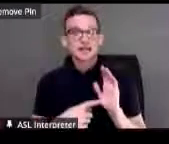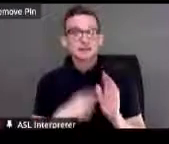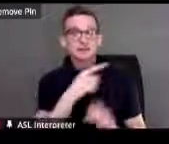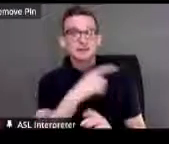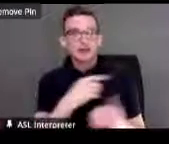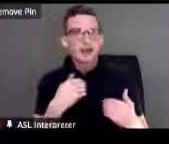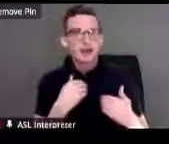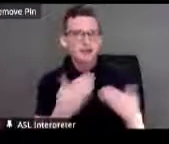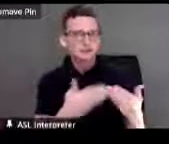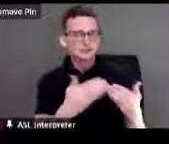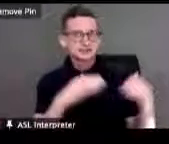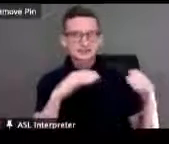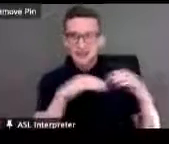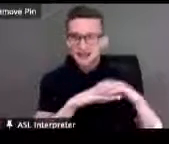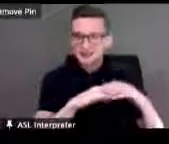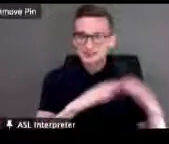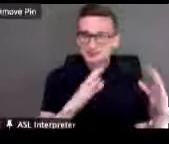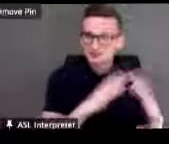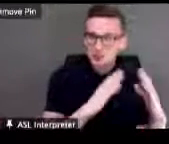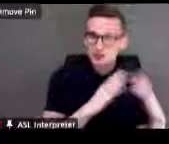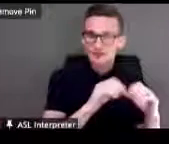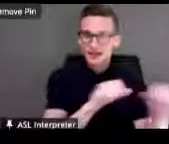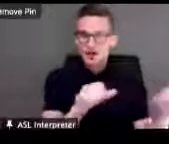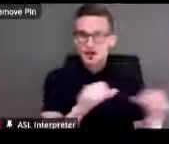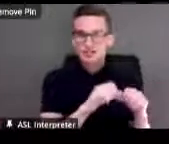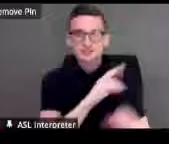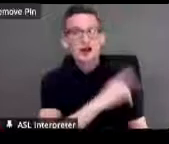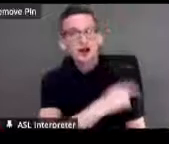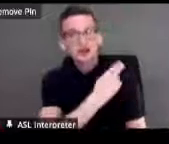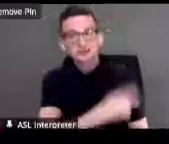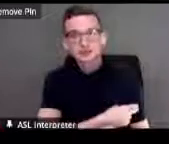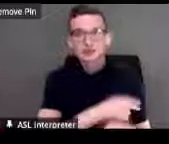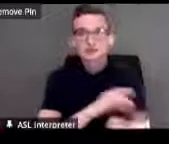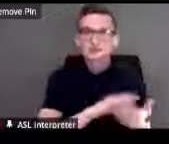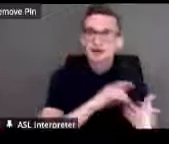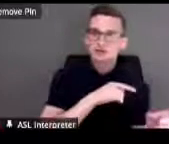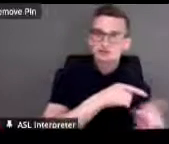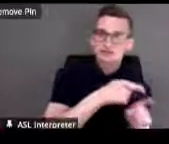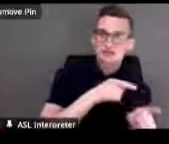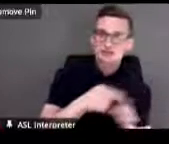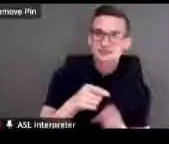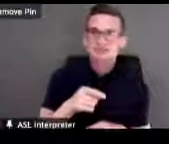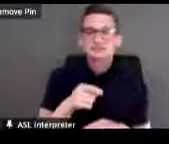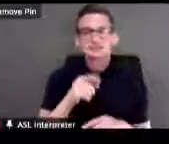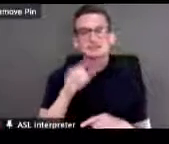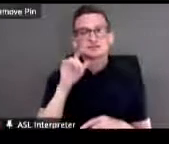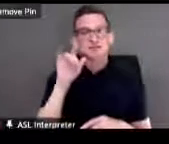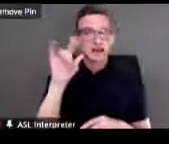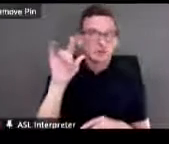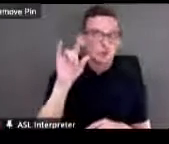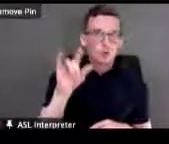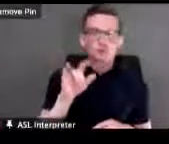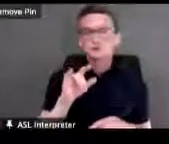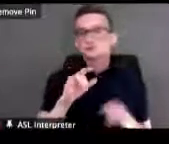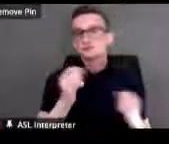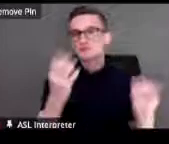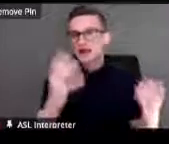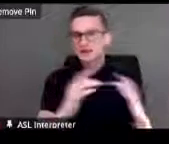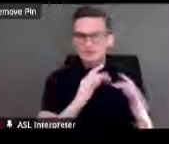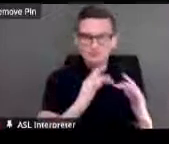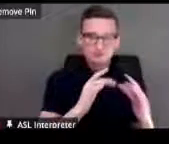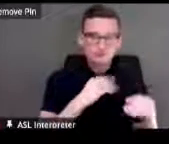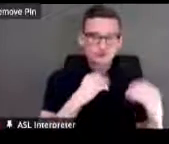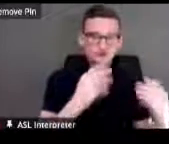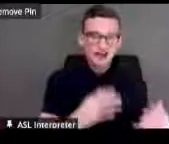with access to hospitals, medical specialties, airports, multiple broadband providers, and the like. The Sierra